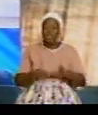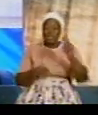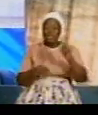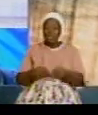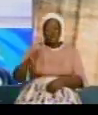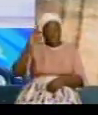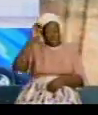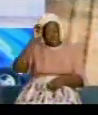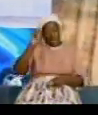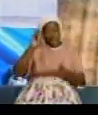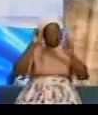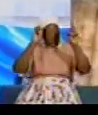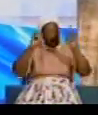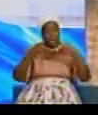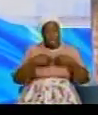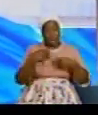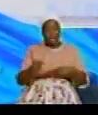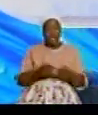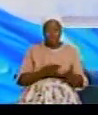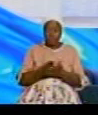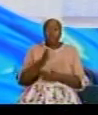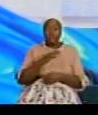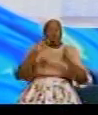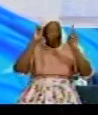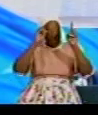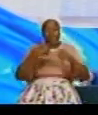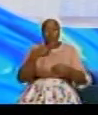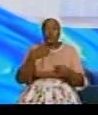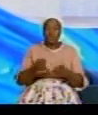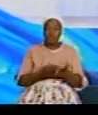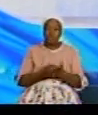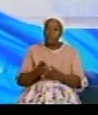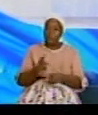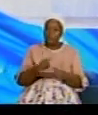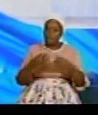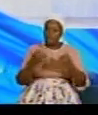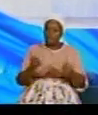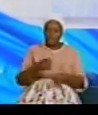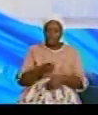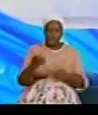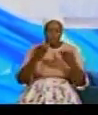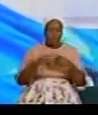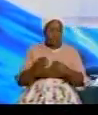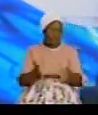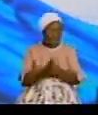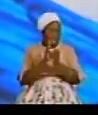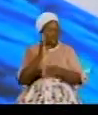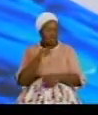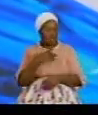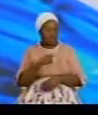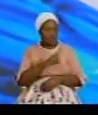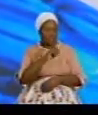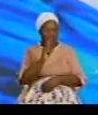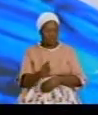had the truth. He spoke the truth. Now they wanted to ask him the